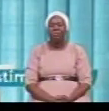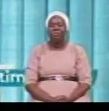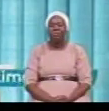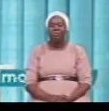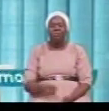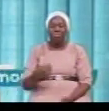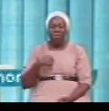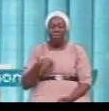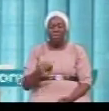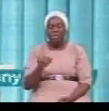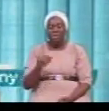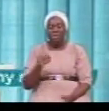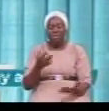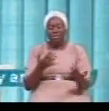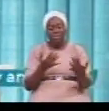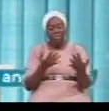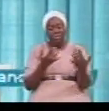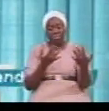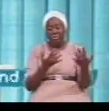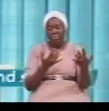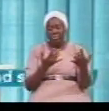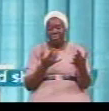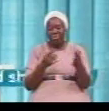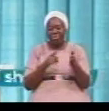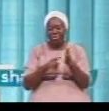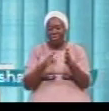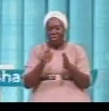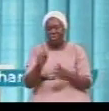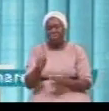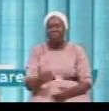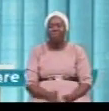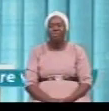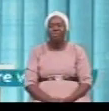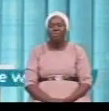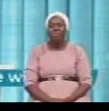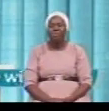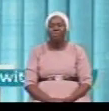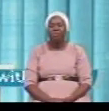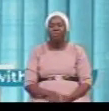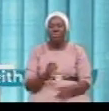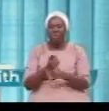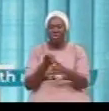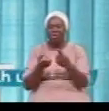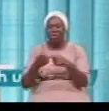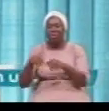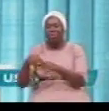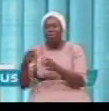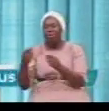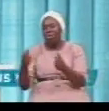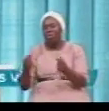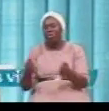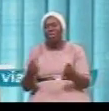We are still waiting for you. We are waiting for you. Just come forward quickly.